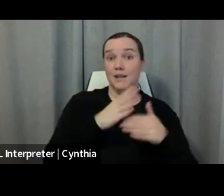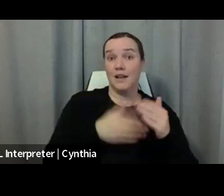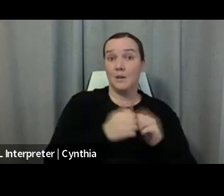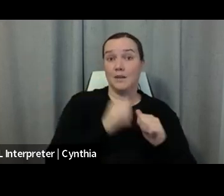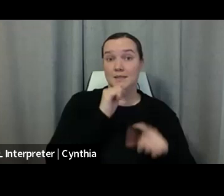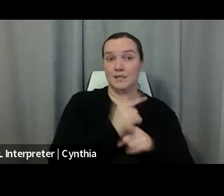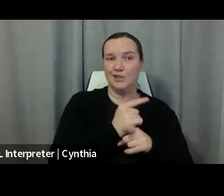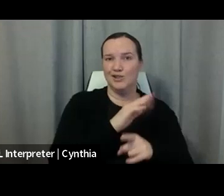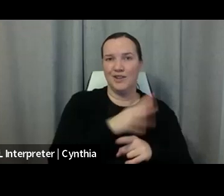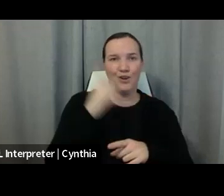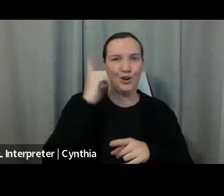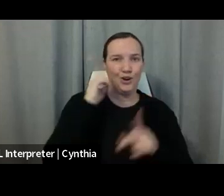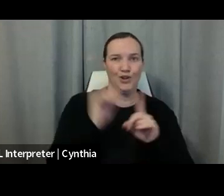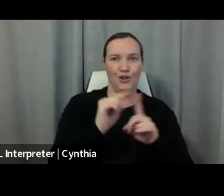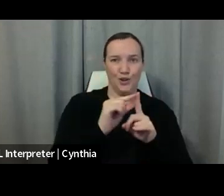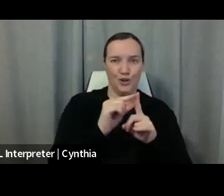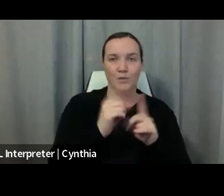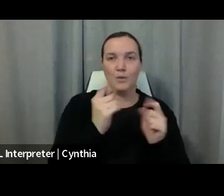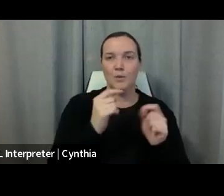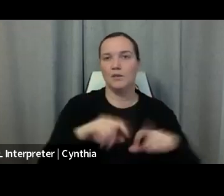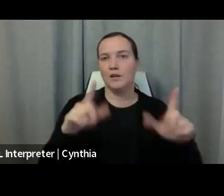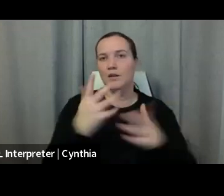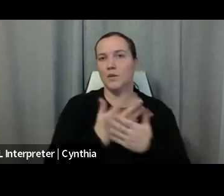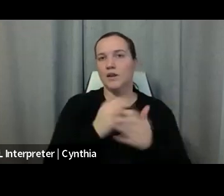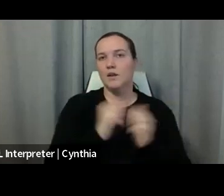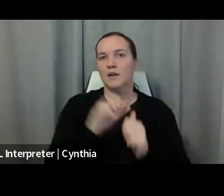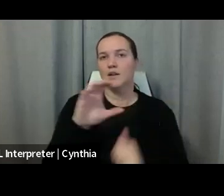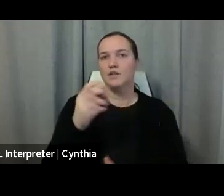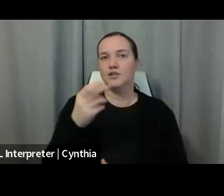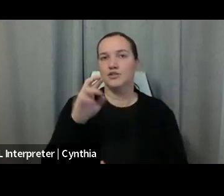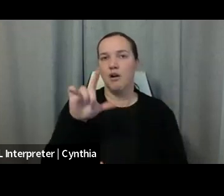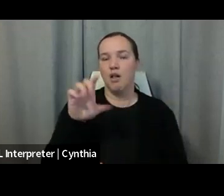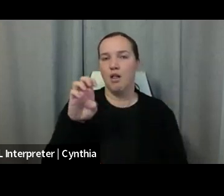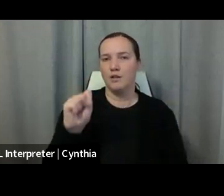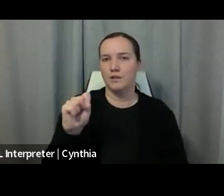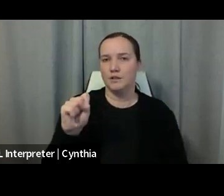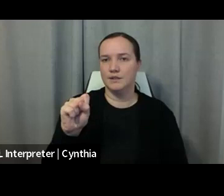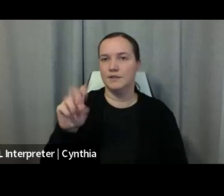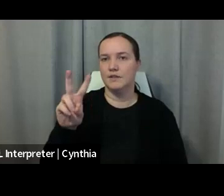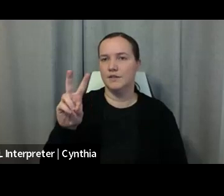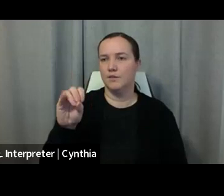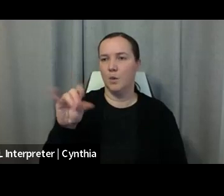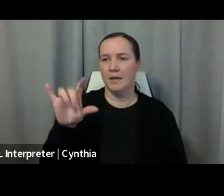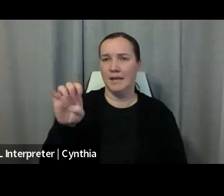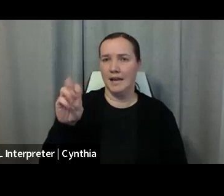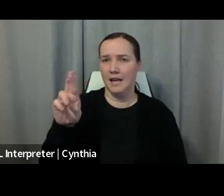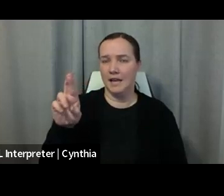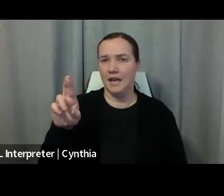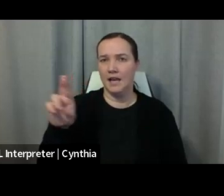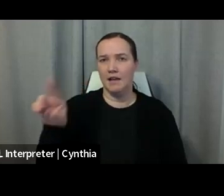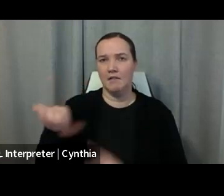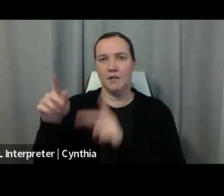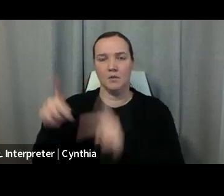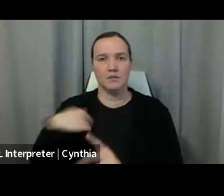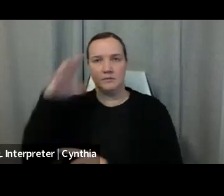term before. We actually ended up pulling up the movie with Charles Boyer and Ingrid Bergman, which is how I actually remember as a